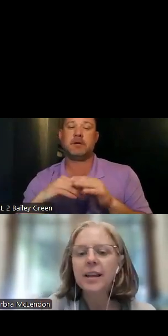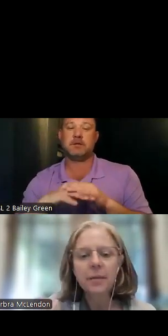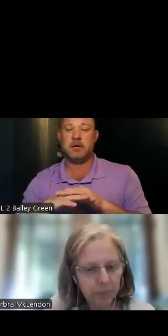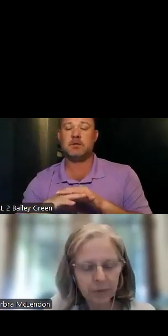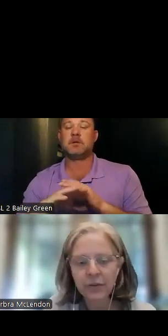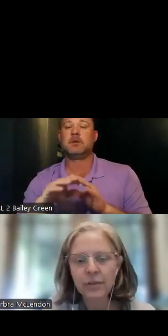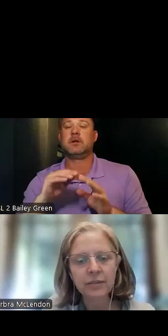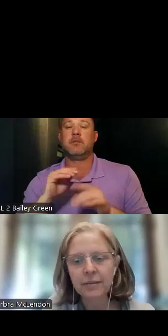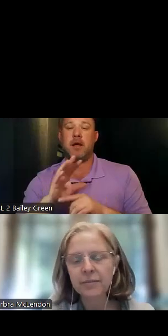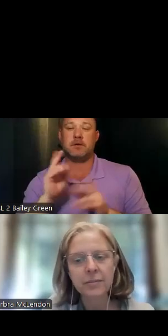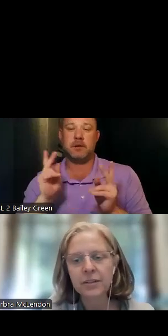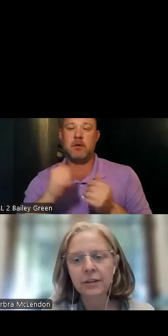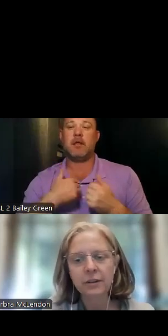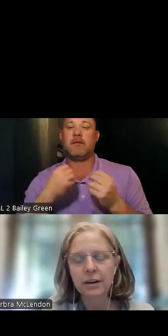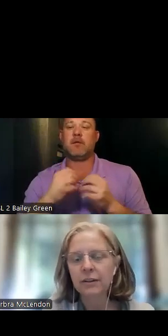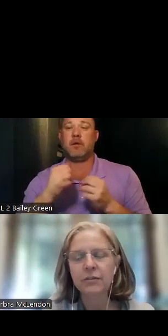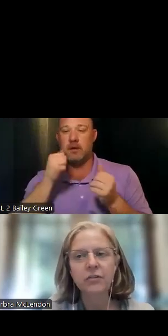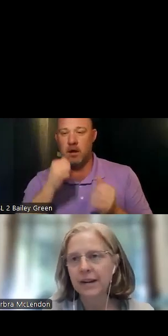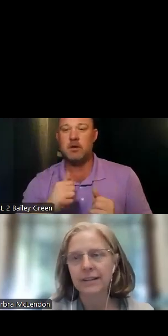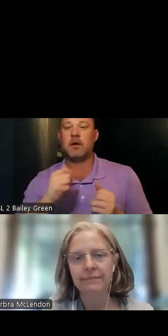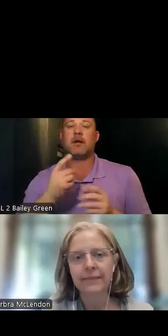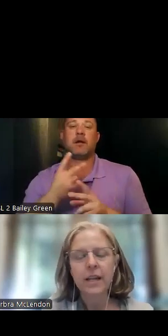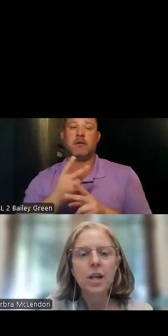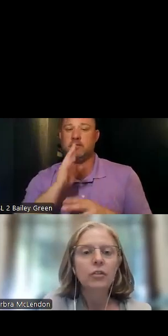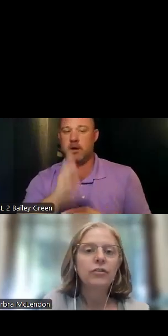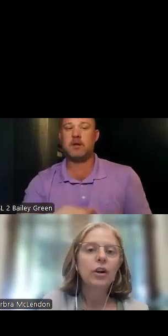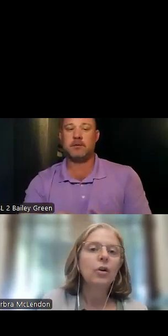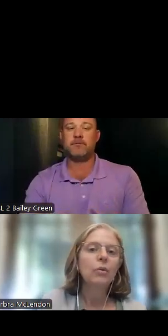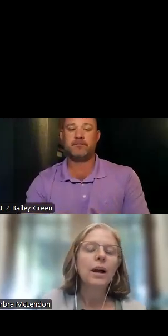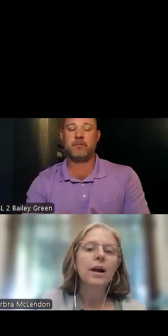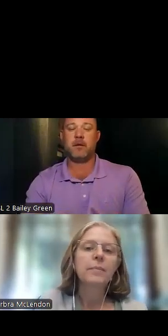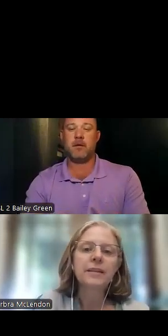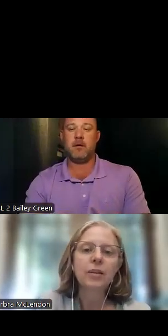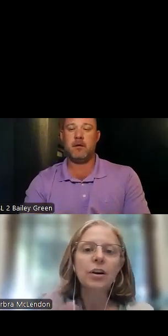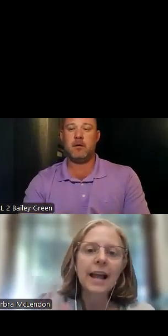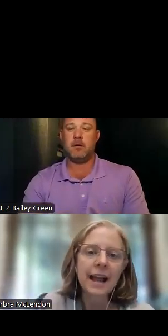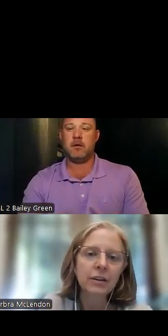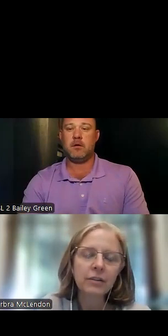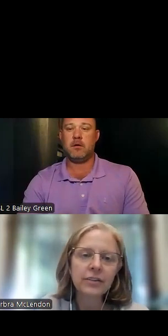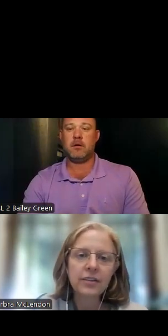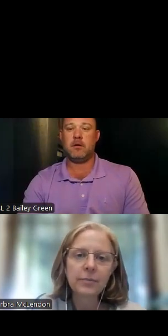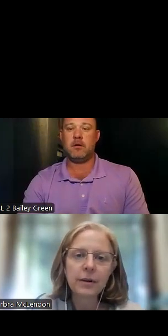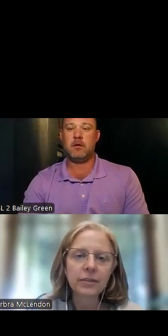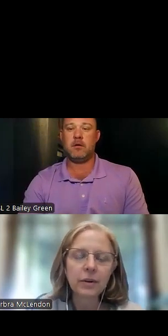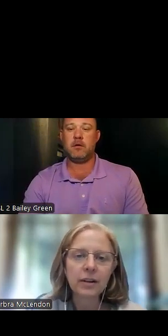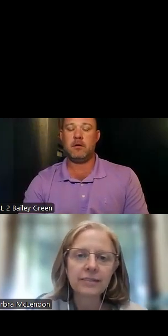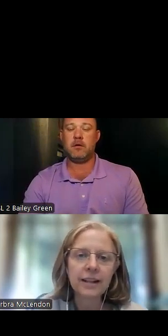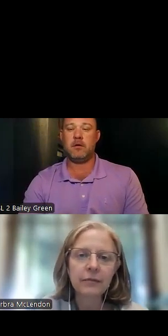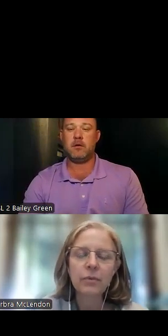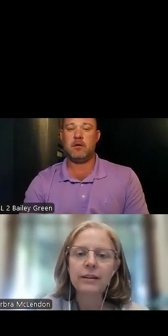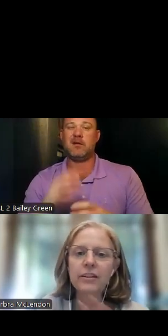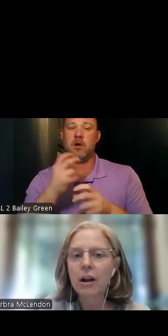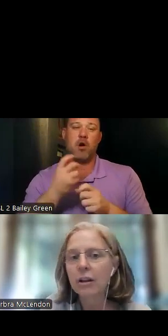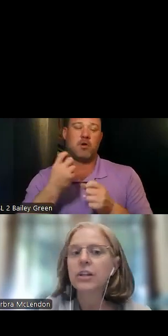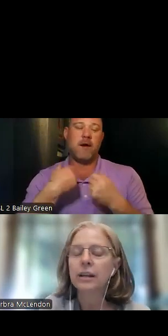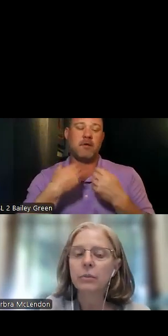impacts people living with Alzheimer's, dementia, and their caregivers directly. So it's hard to have a conversation about what's going on at the state level